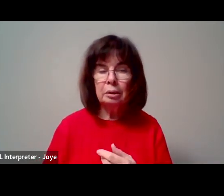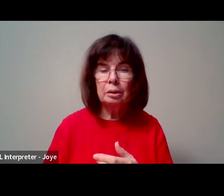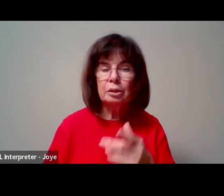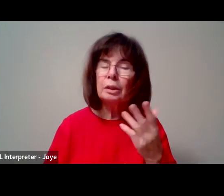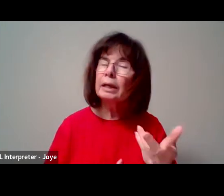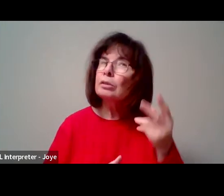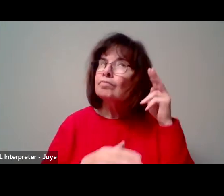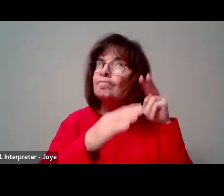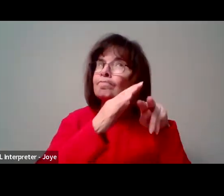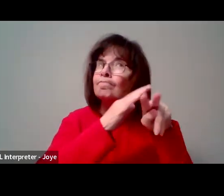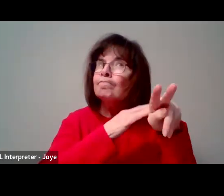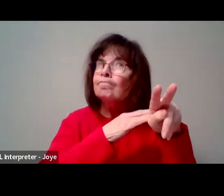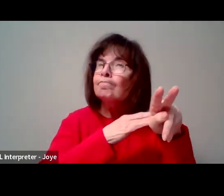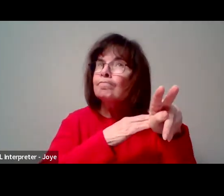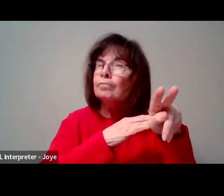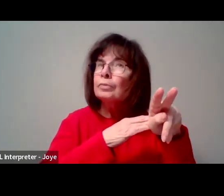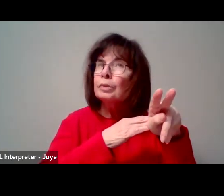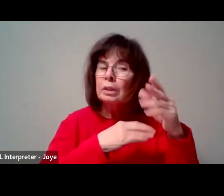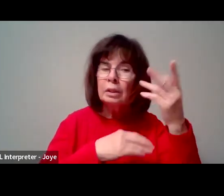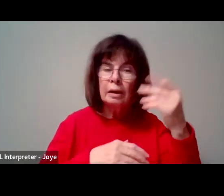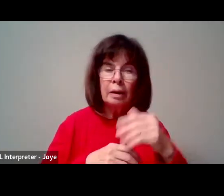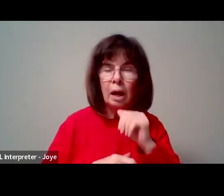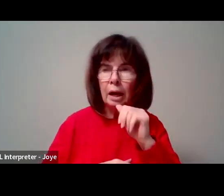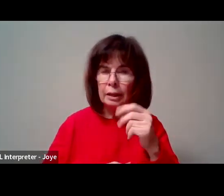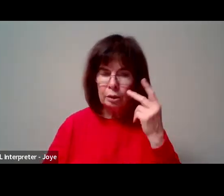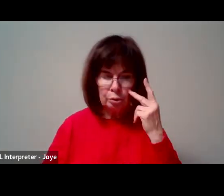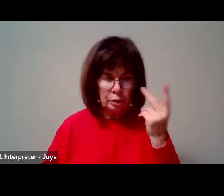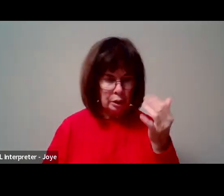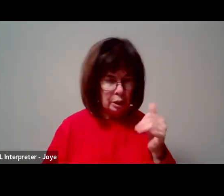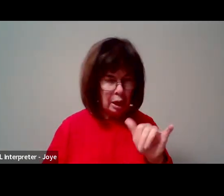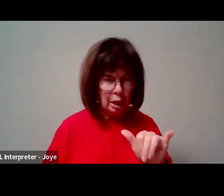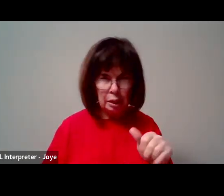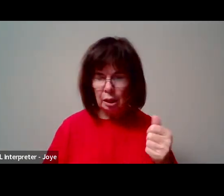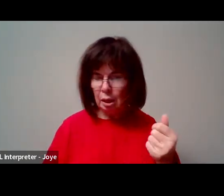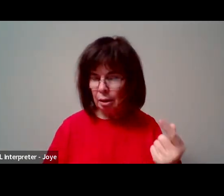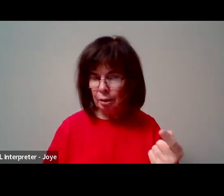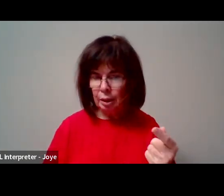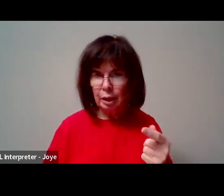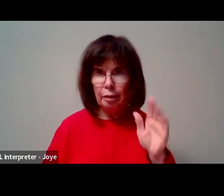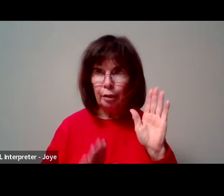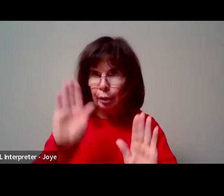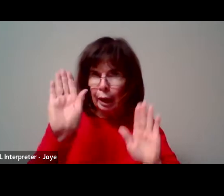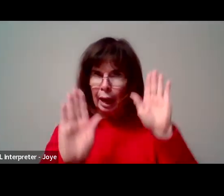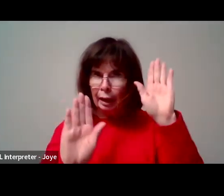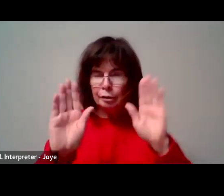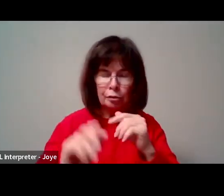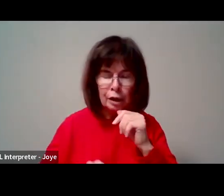us. I don't think I see any other hands.